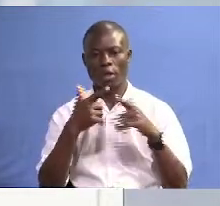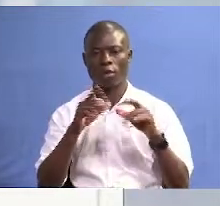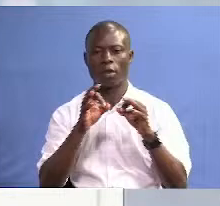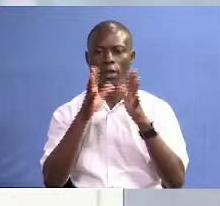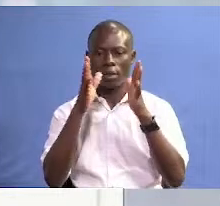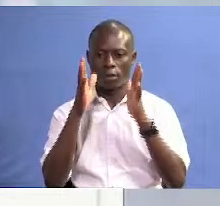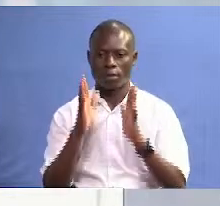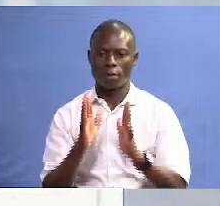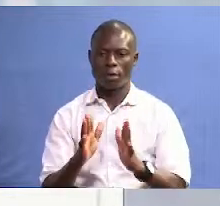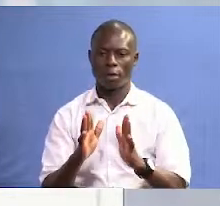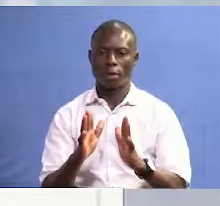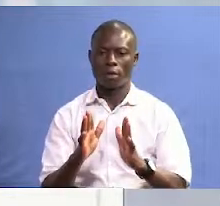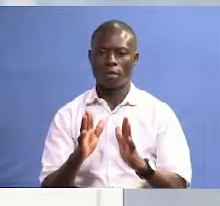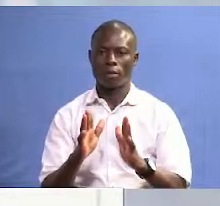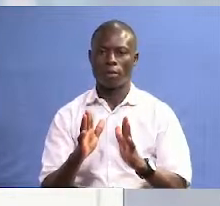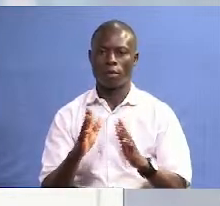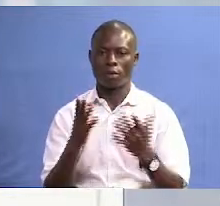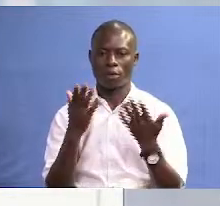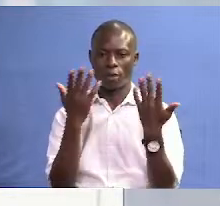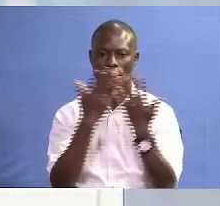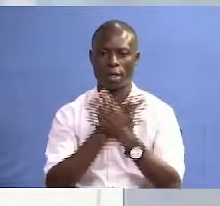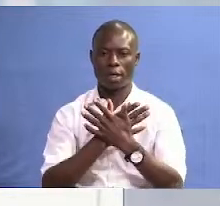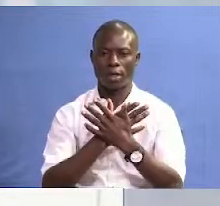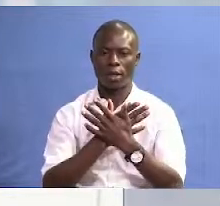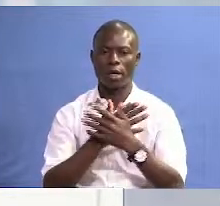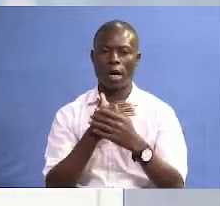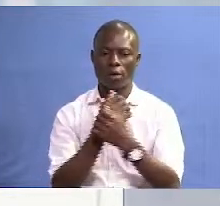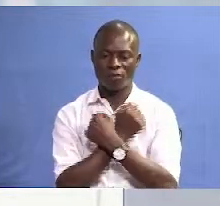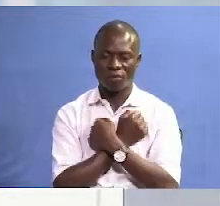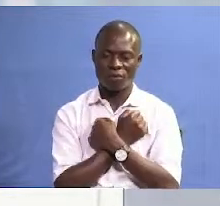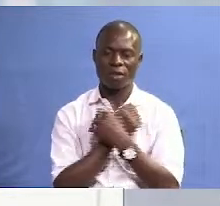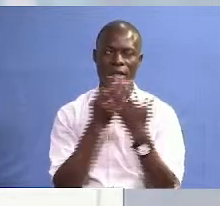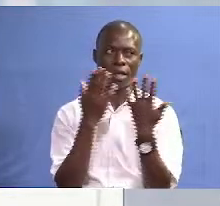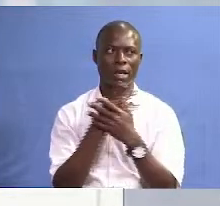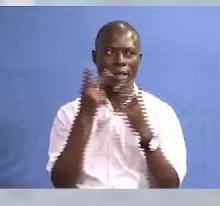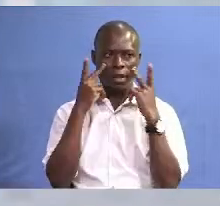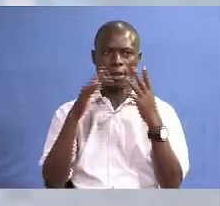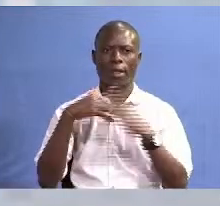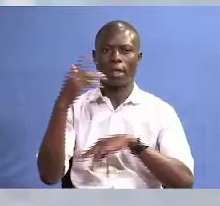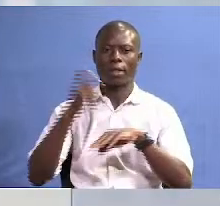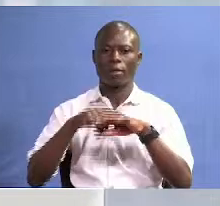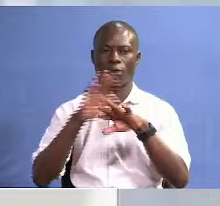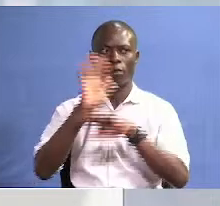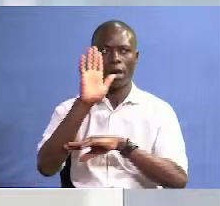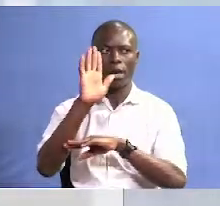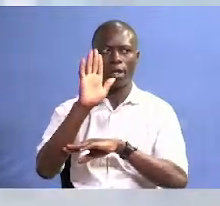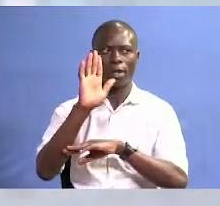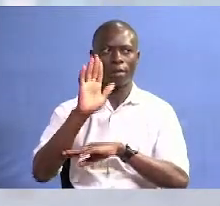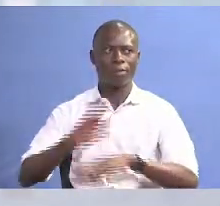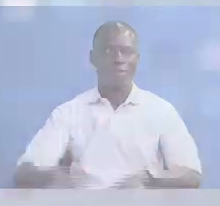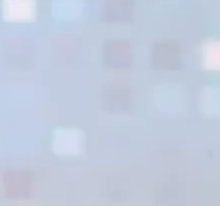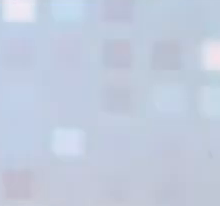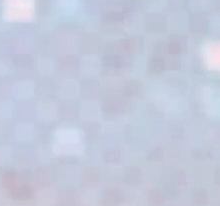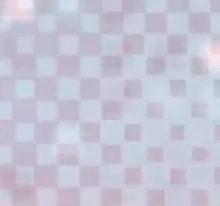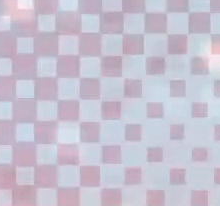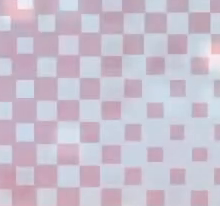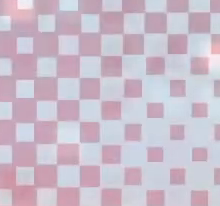language interpreter tonight. Do have a lovely night. See you next time. Goodbye for now.